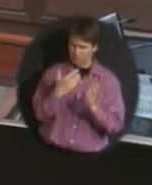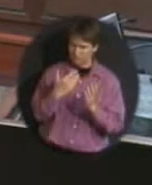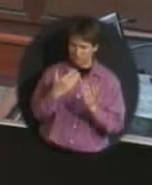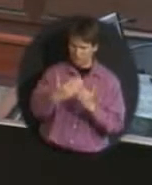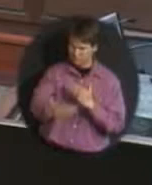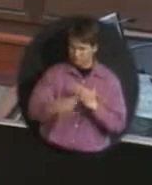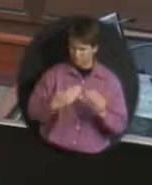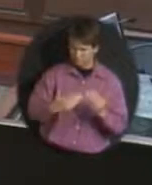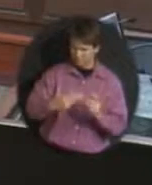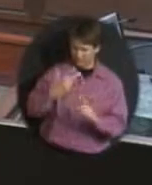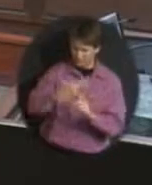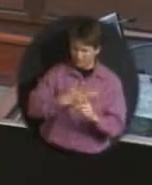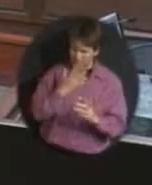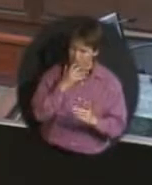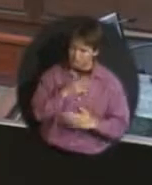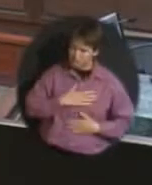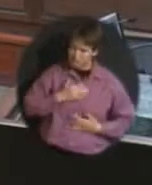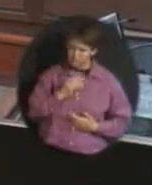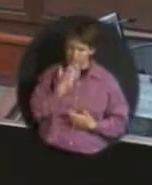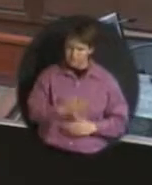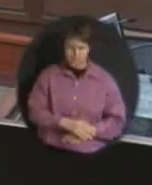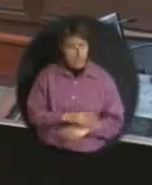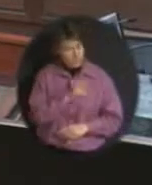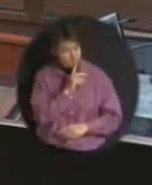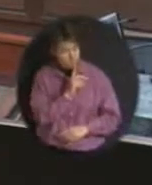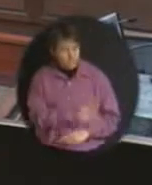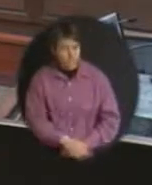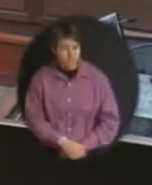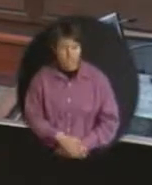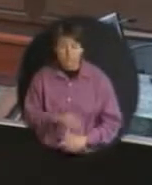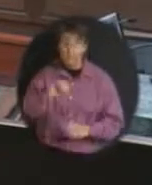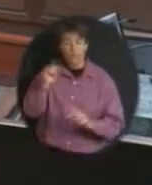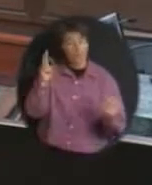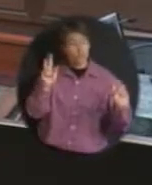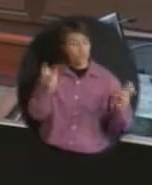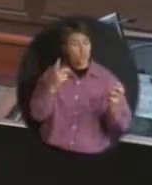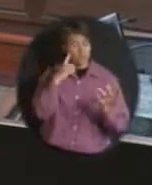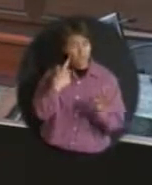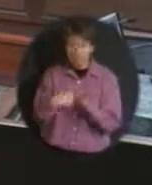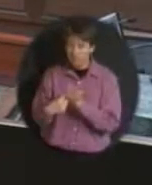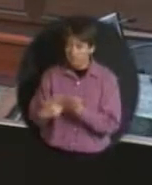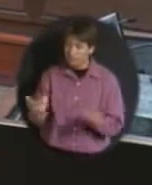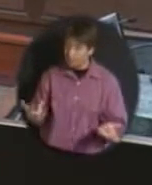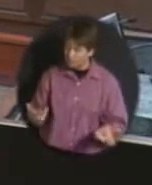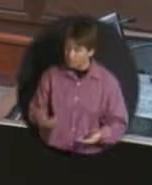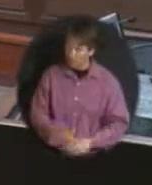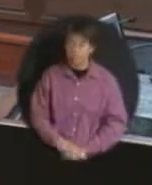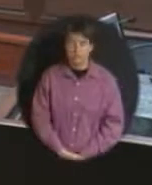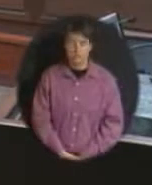Do it. Any other topics for discussion?